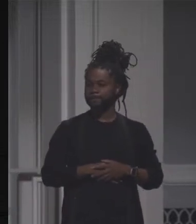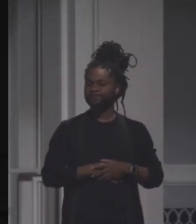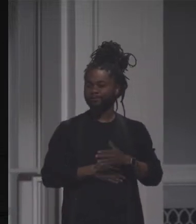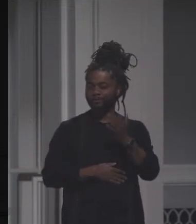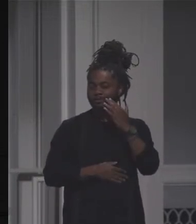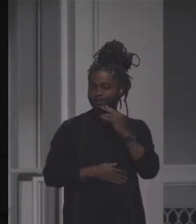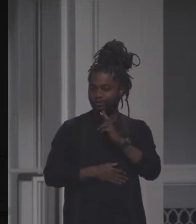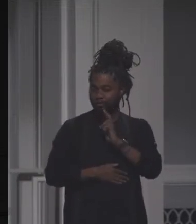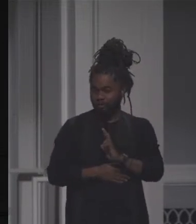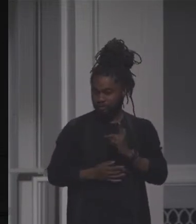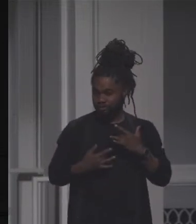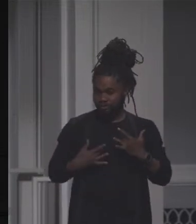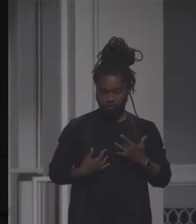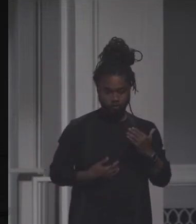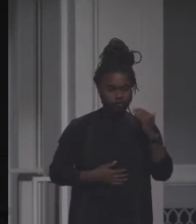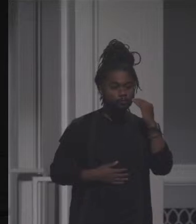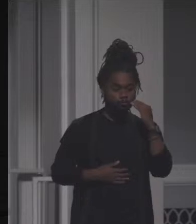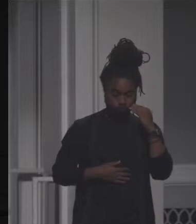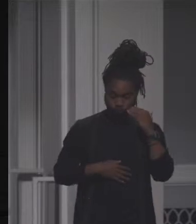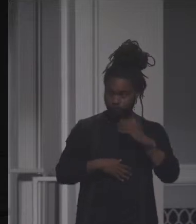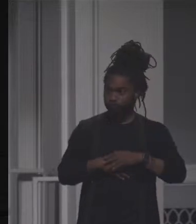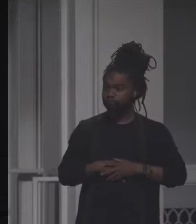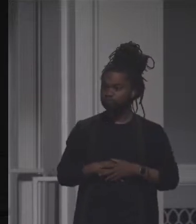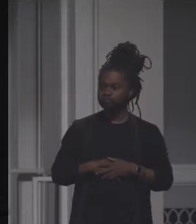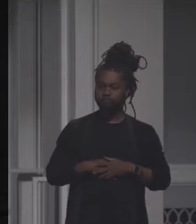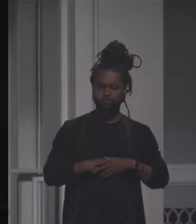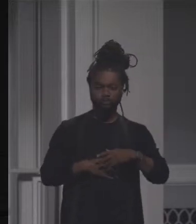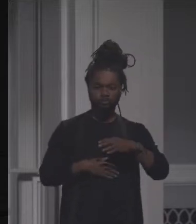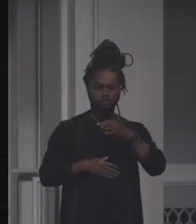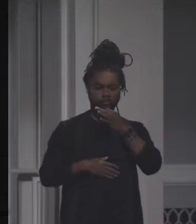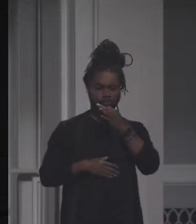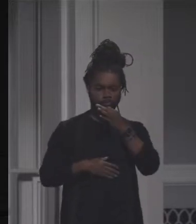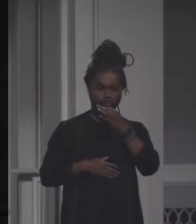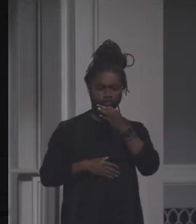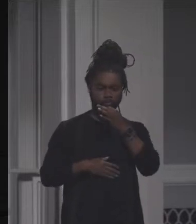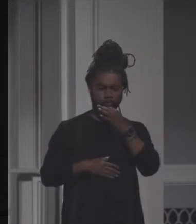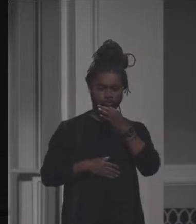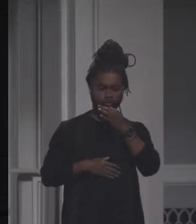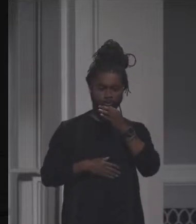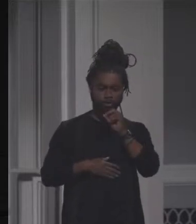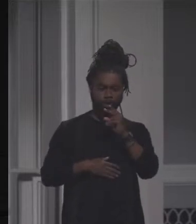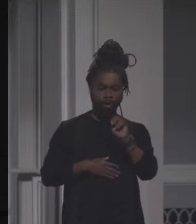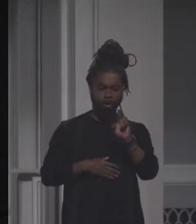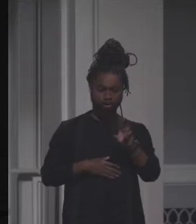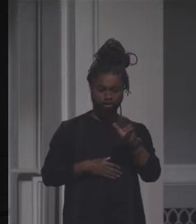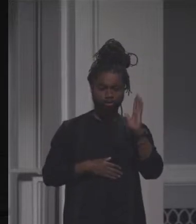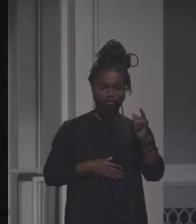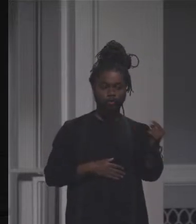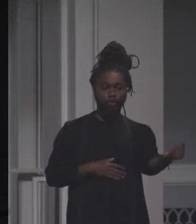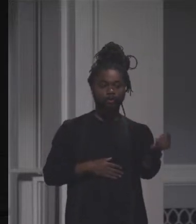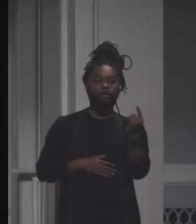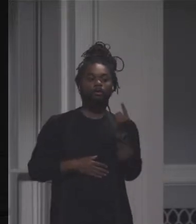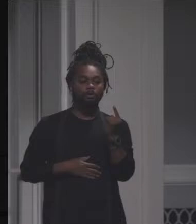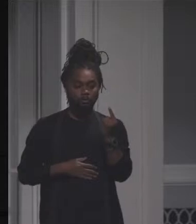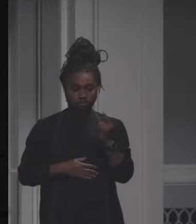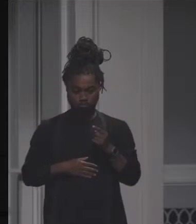reckon time, that soon Onan would come and find her and Cian and hurry them back.